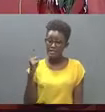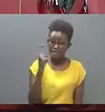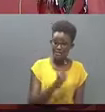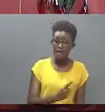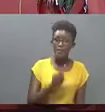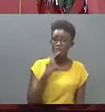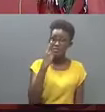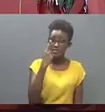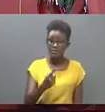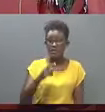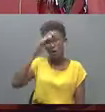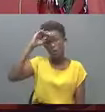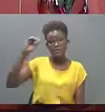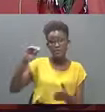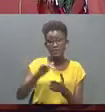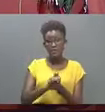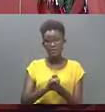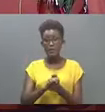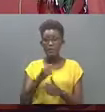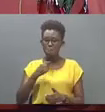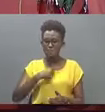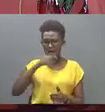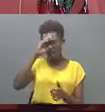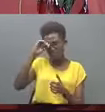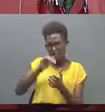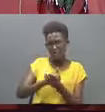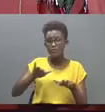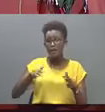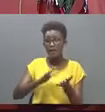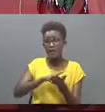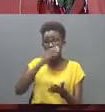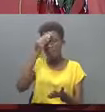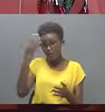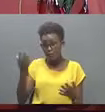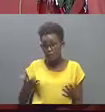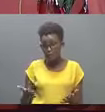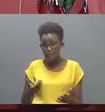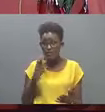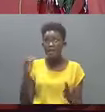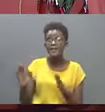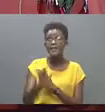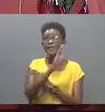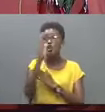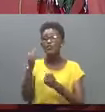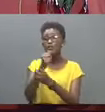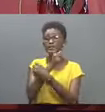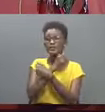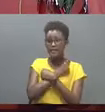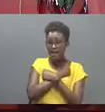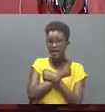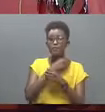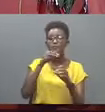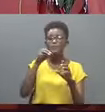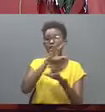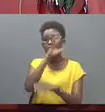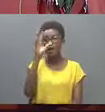I have come to learn. God loves us. God loves Africa.